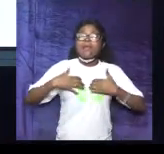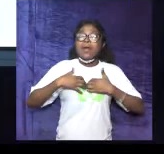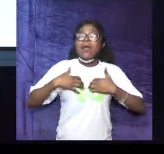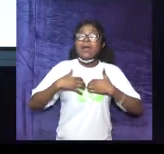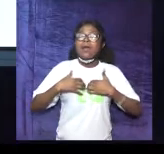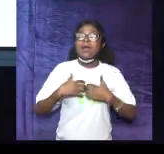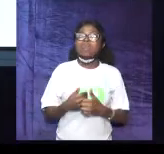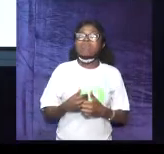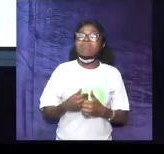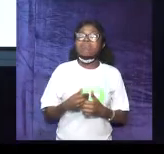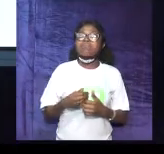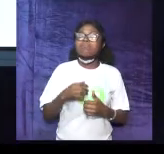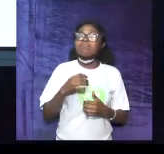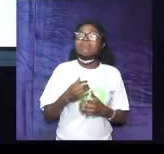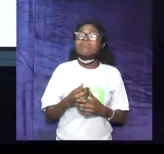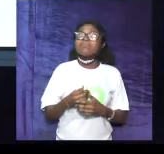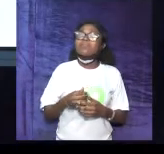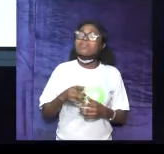opinion?